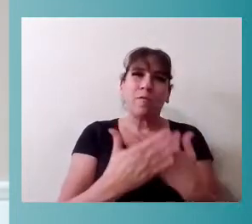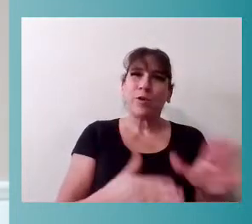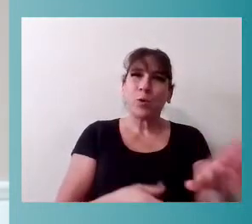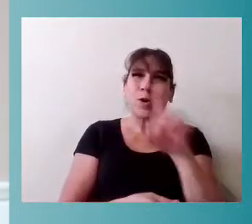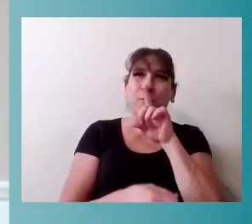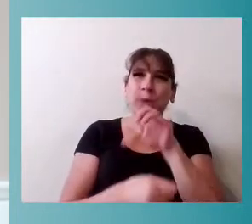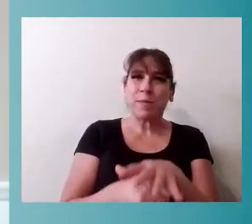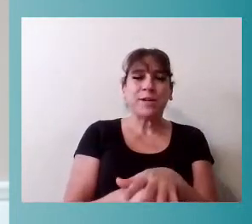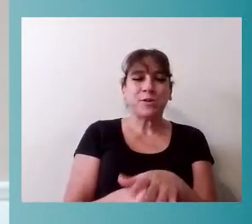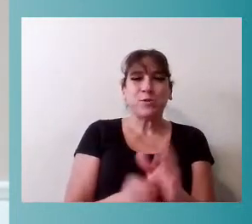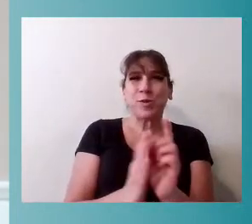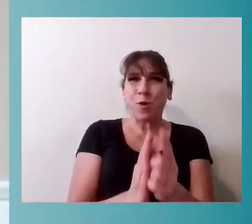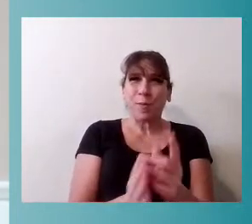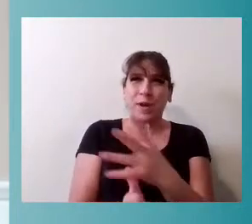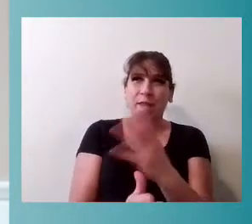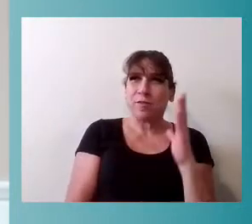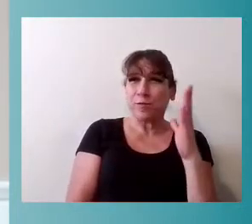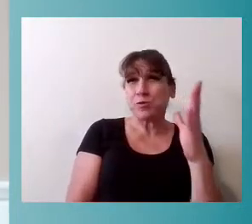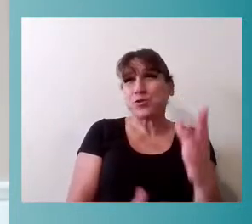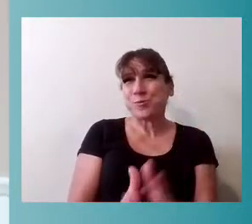to the moment and to the future.